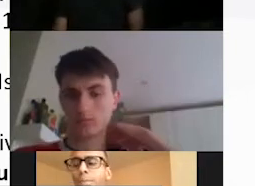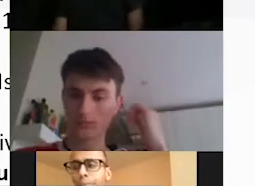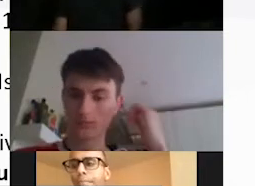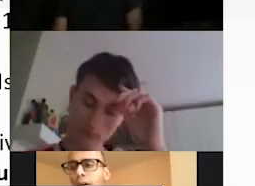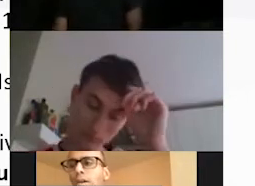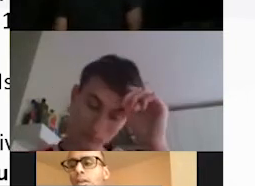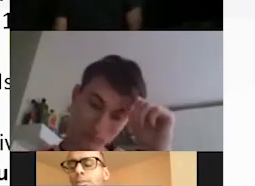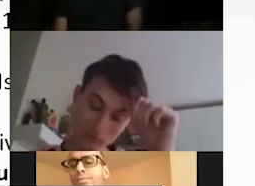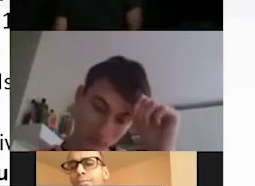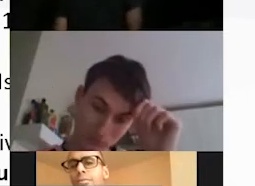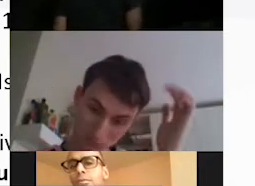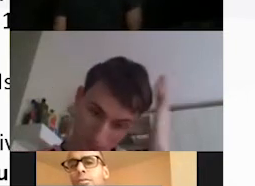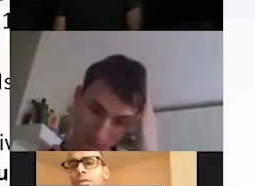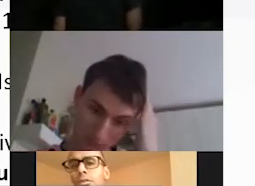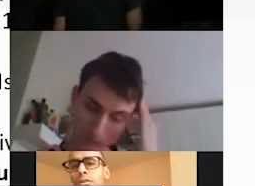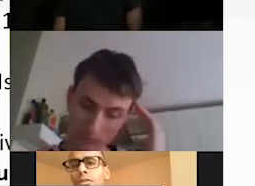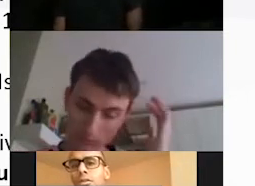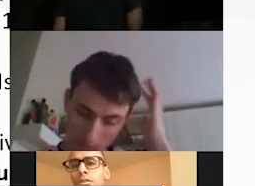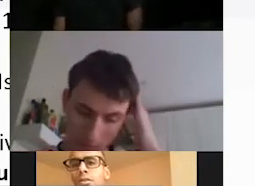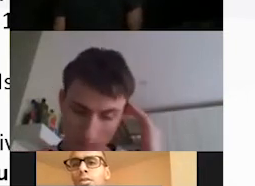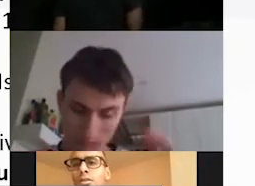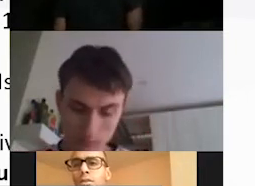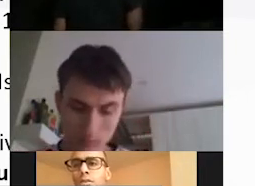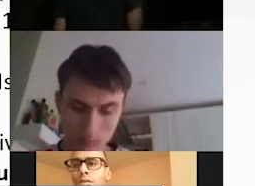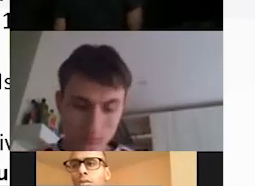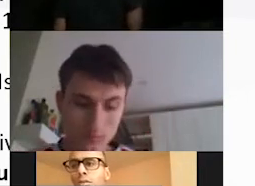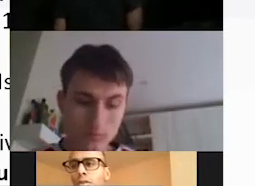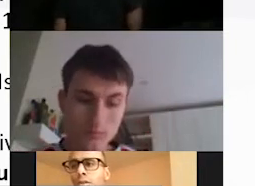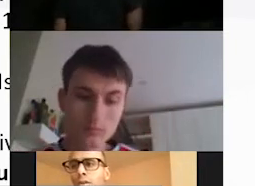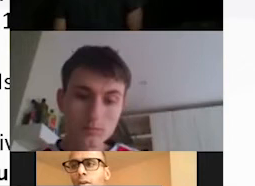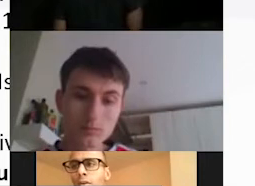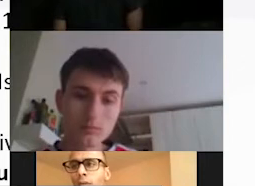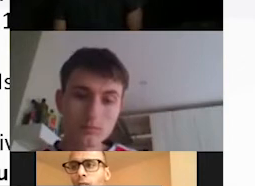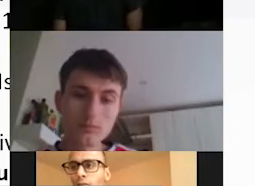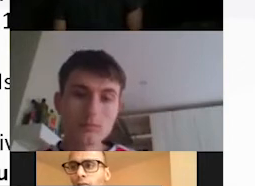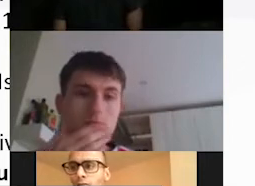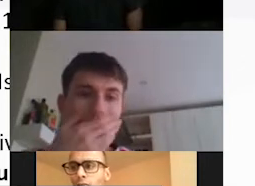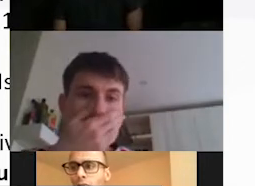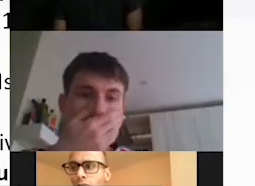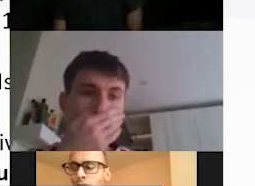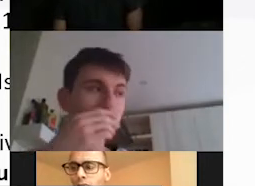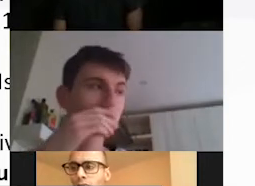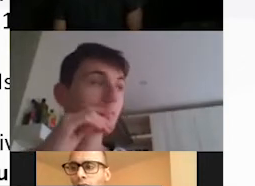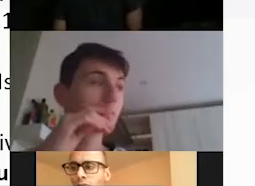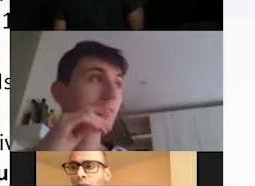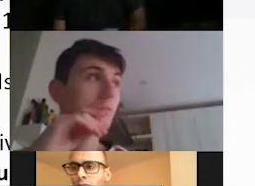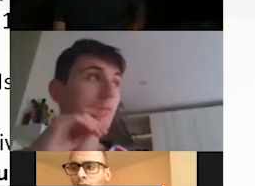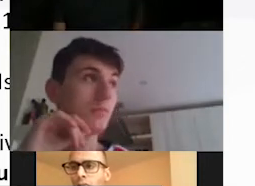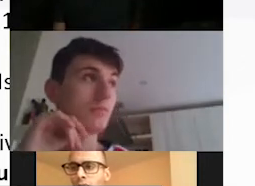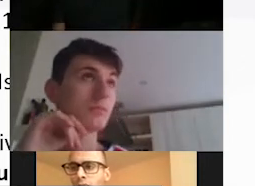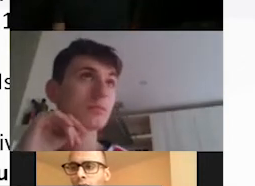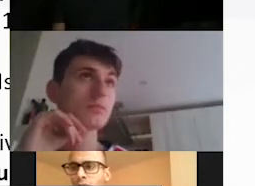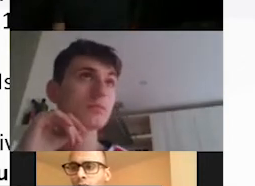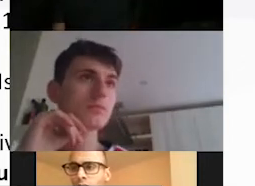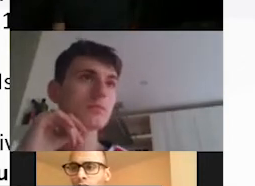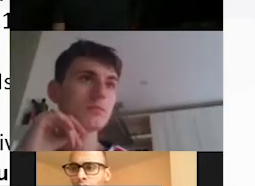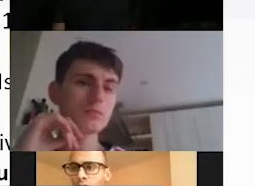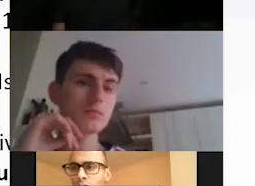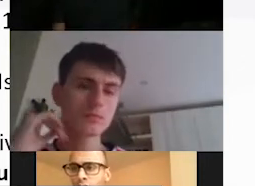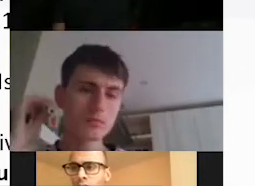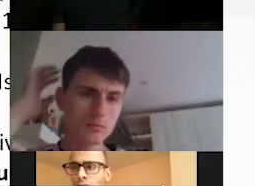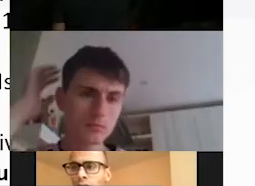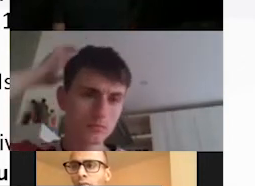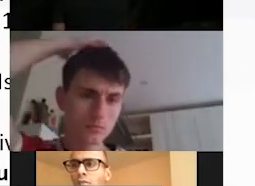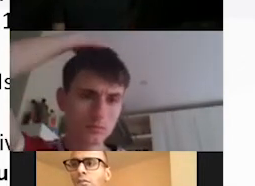suits everybody's ability. And then the Schools League runs under the South London Special League, and they run a secondary and primary